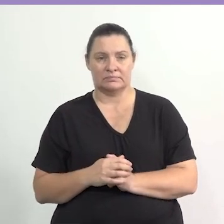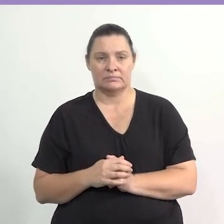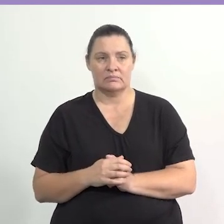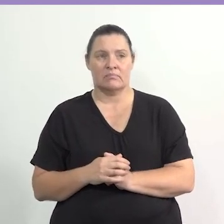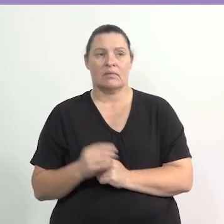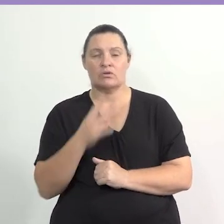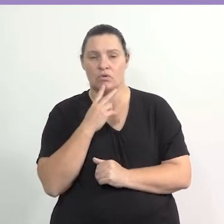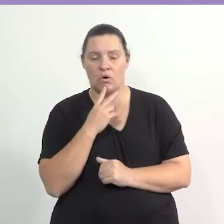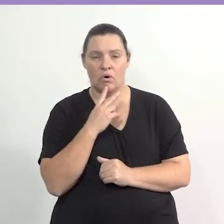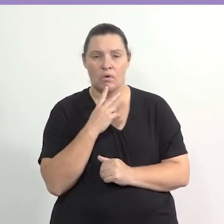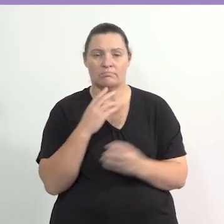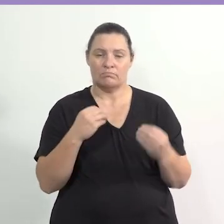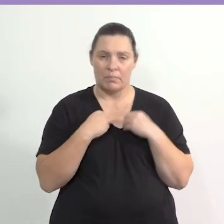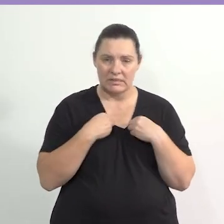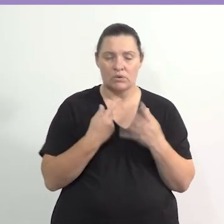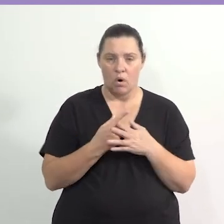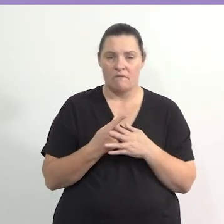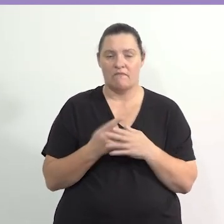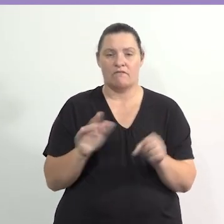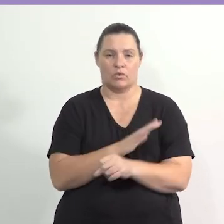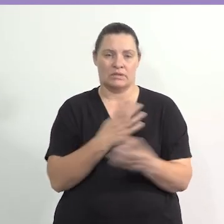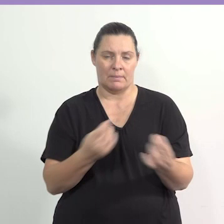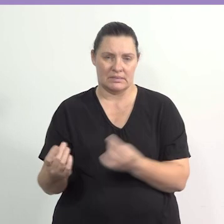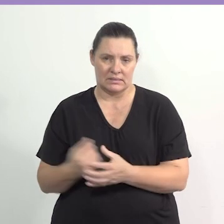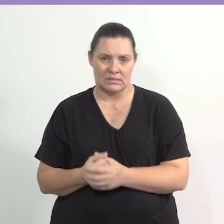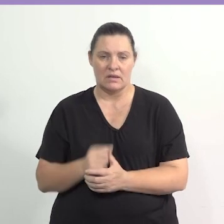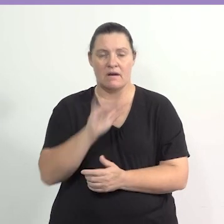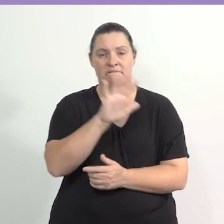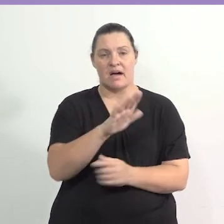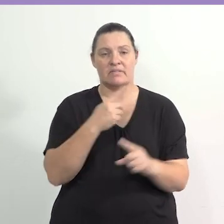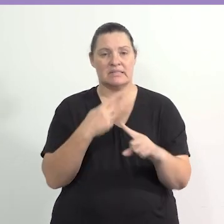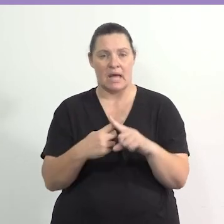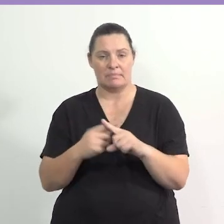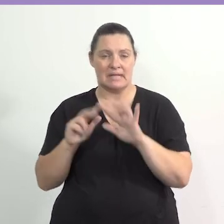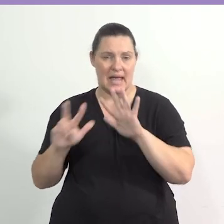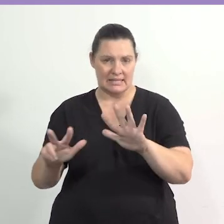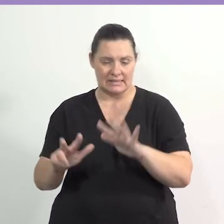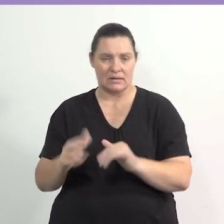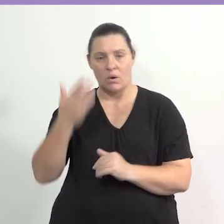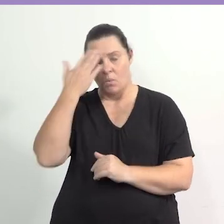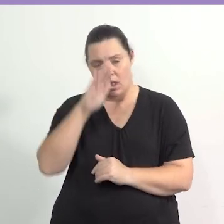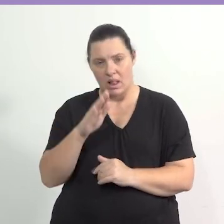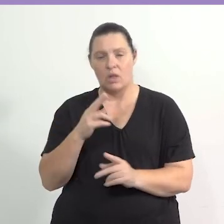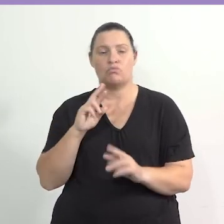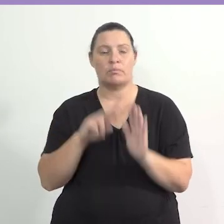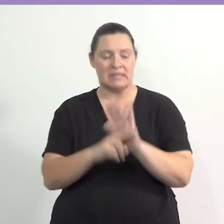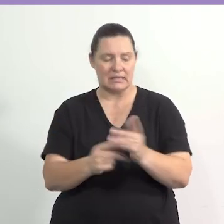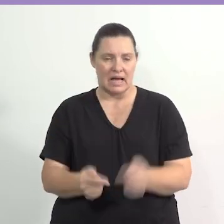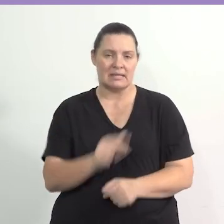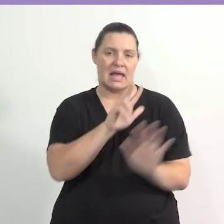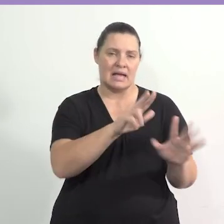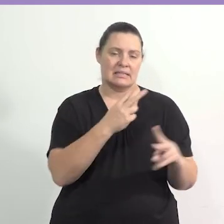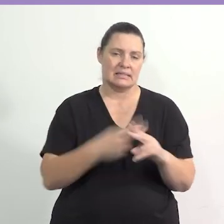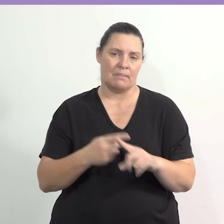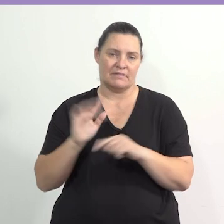let's look at now the commutative property of integers. So 5 multiplied by 8 we know can be represented again